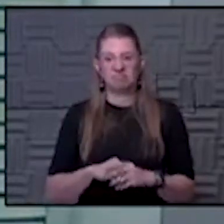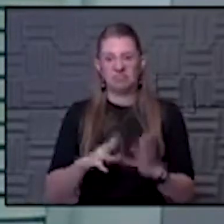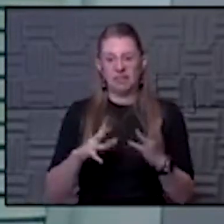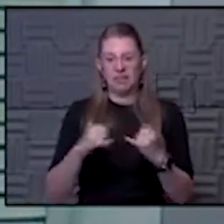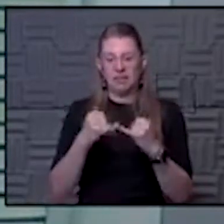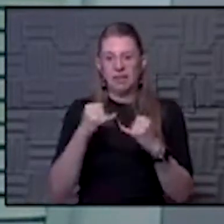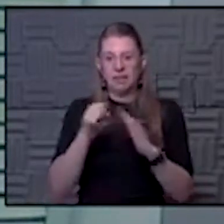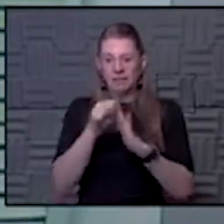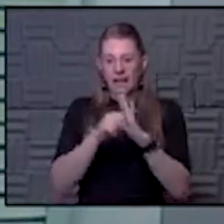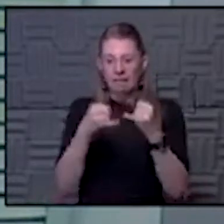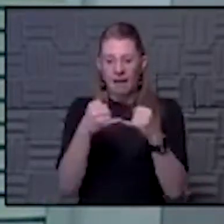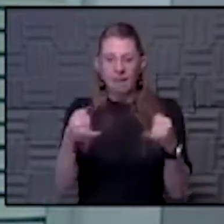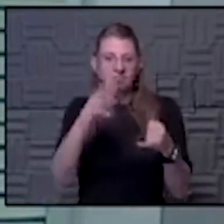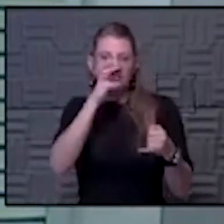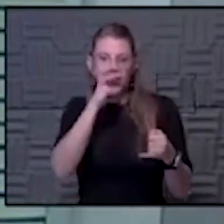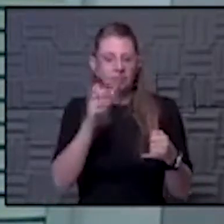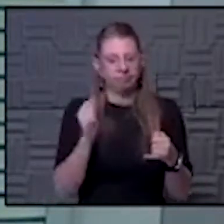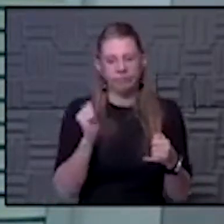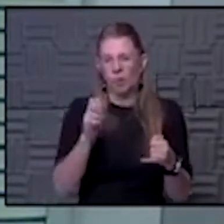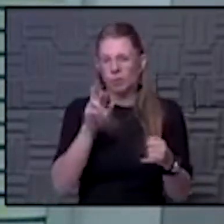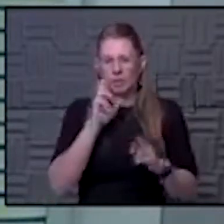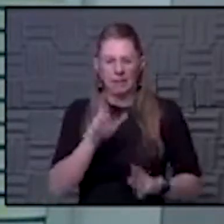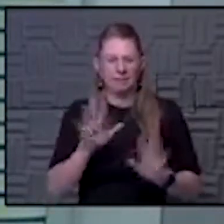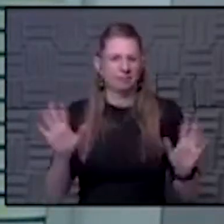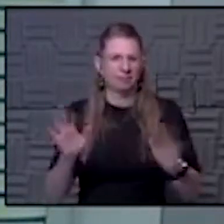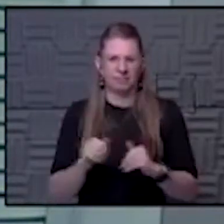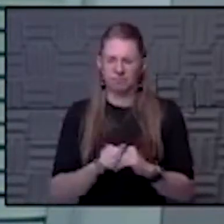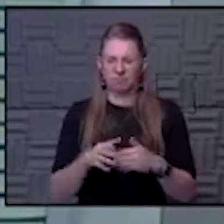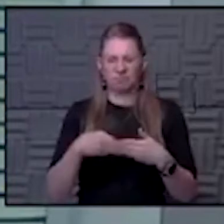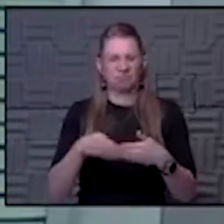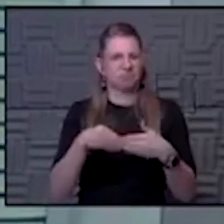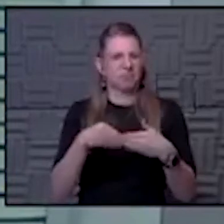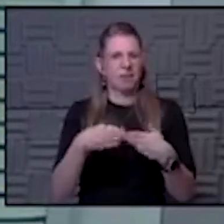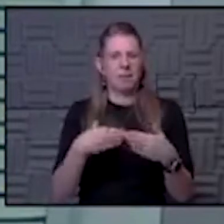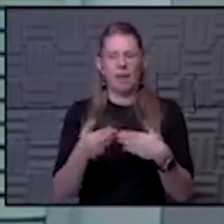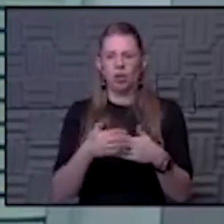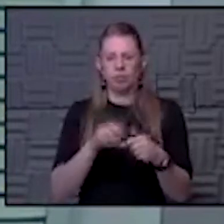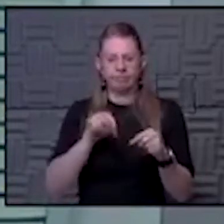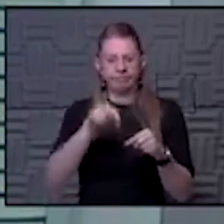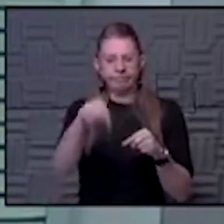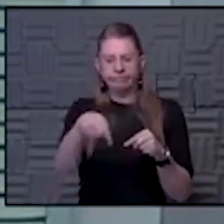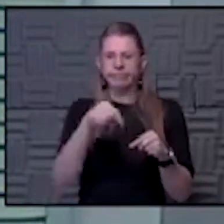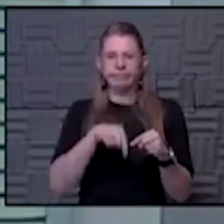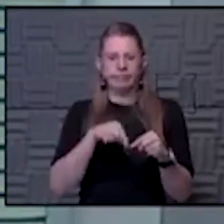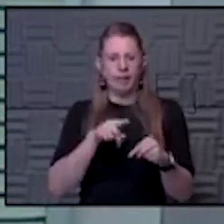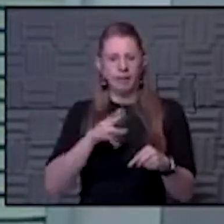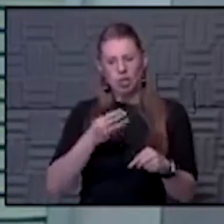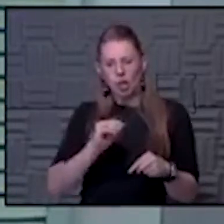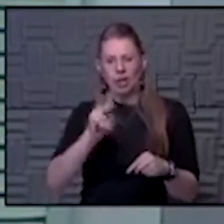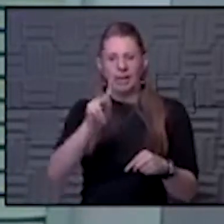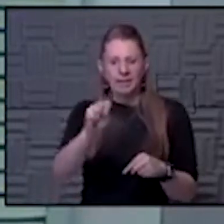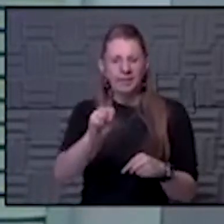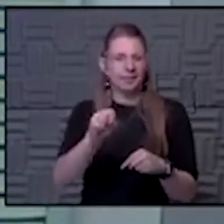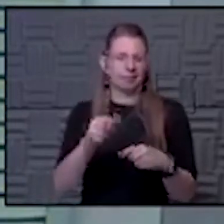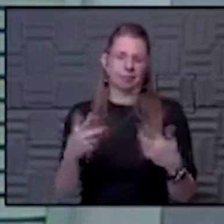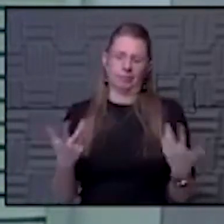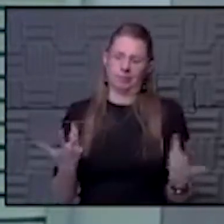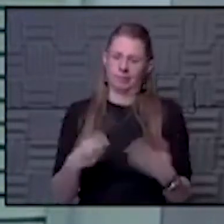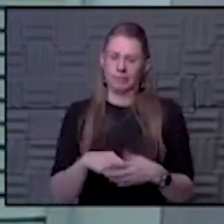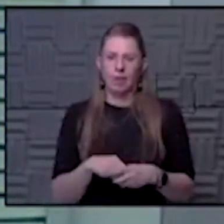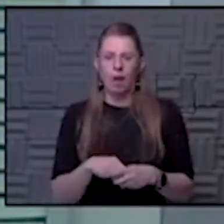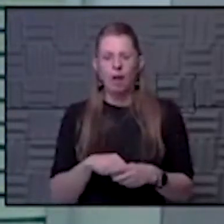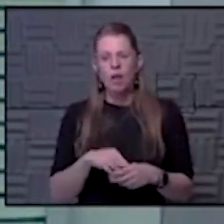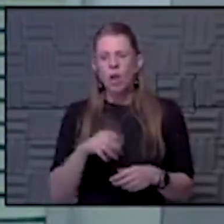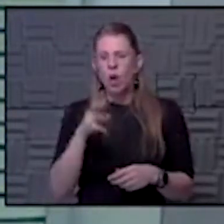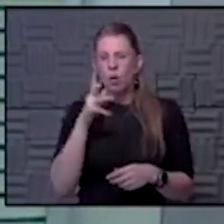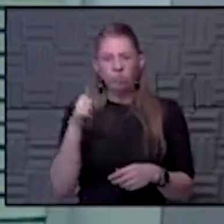about KC Metro and those on the state line. It's impractical to think that we would ever say, go back to